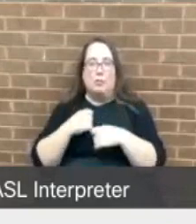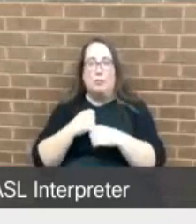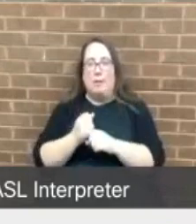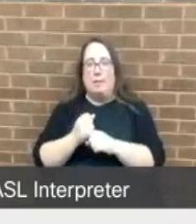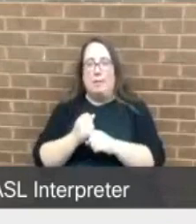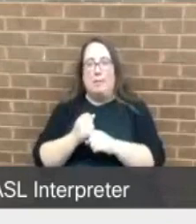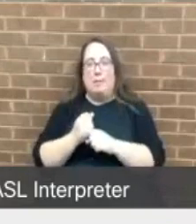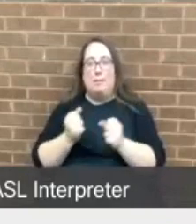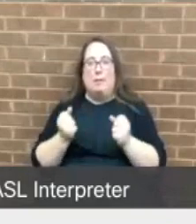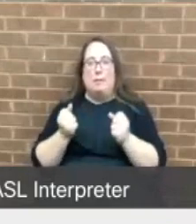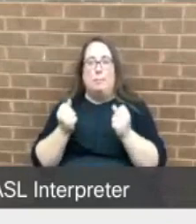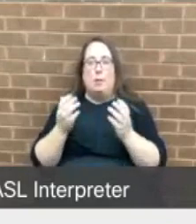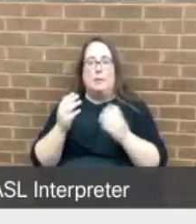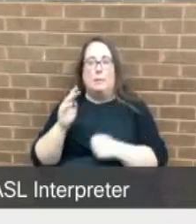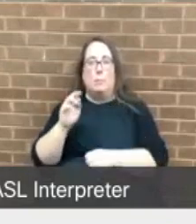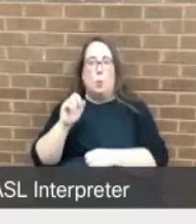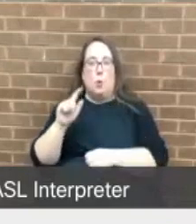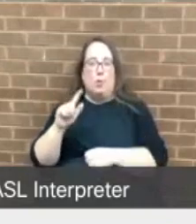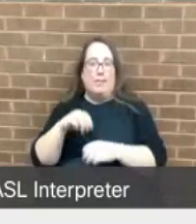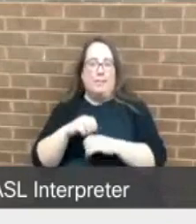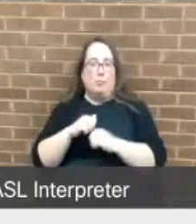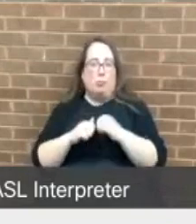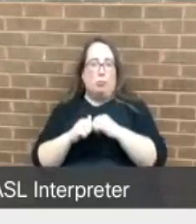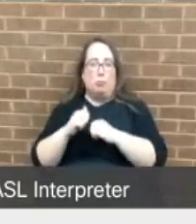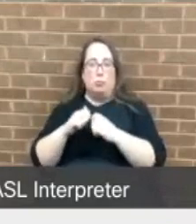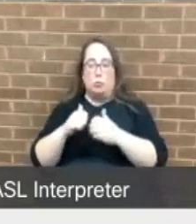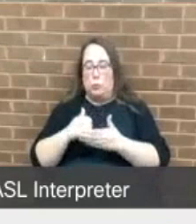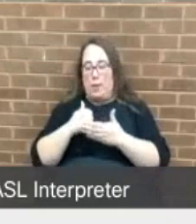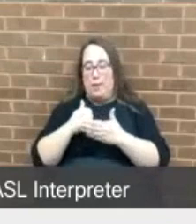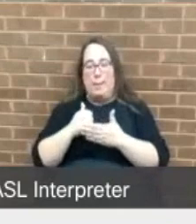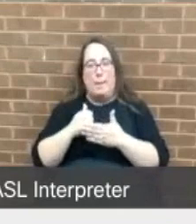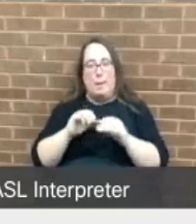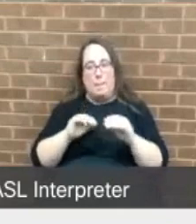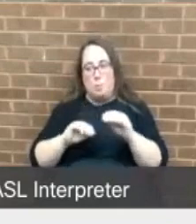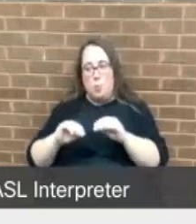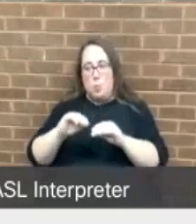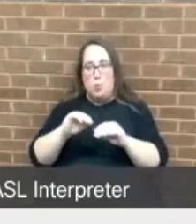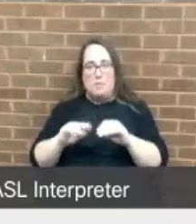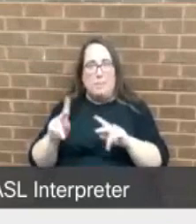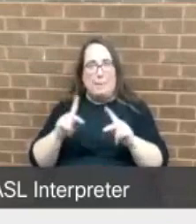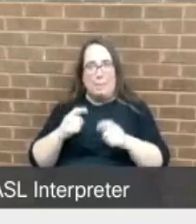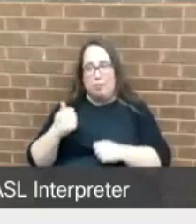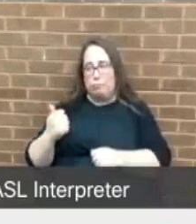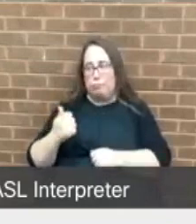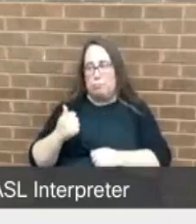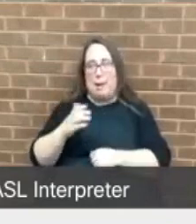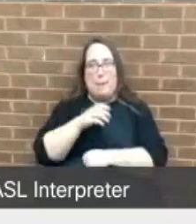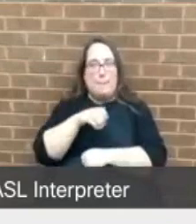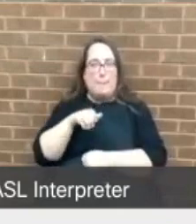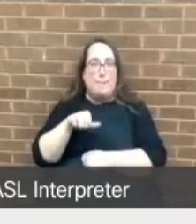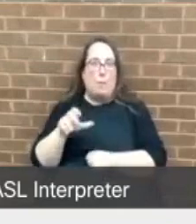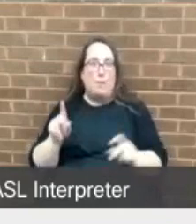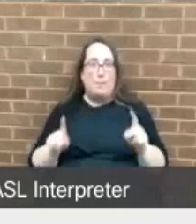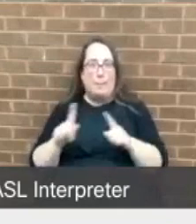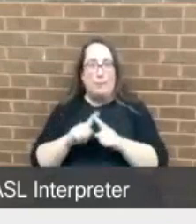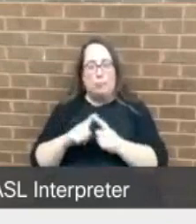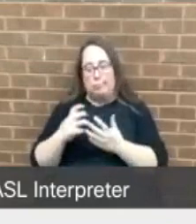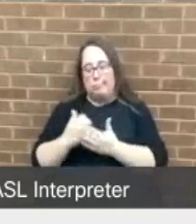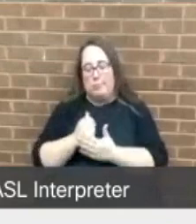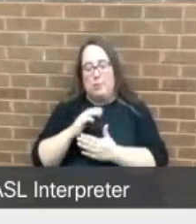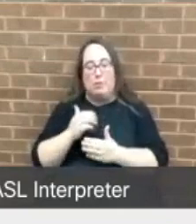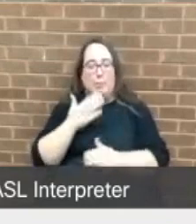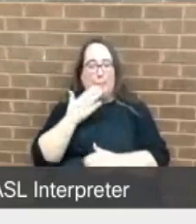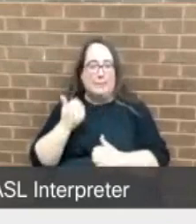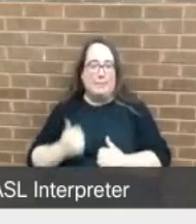a multimodal infrastructure to help not only move people, but empower people to live their very